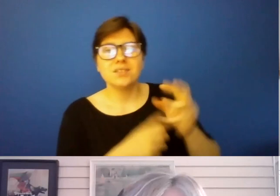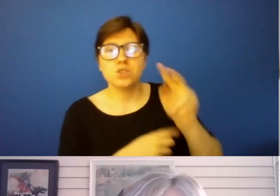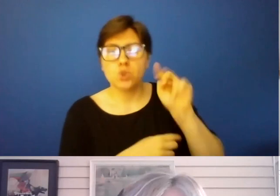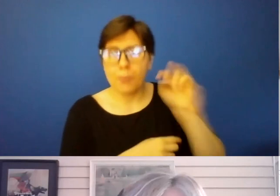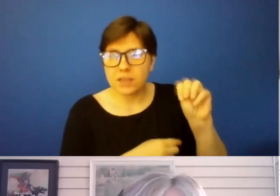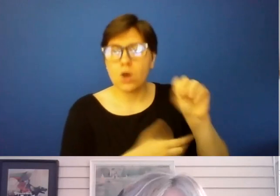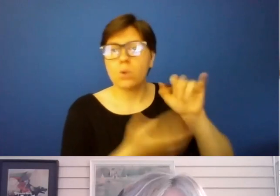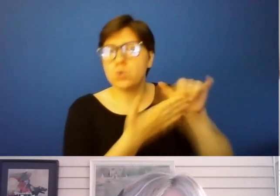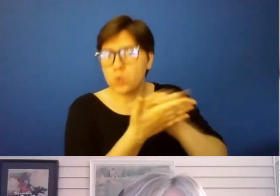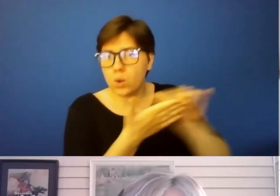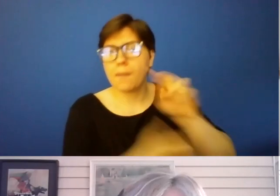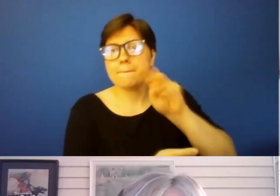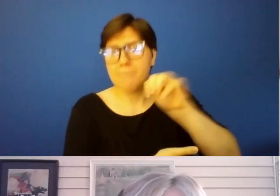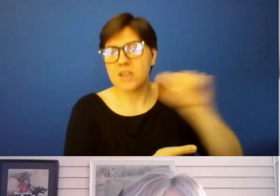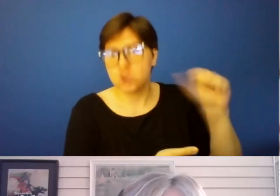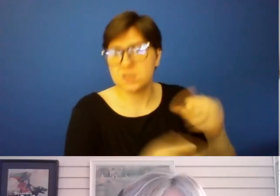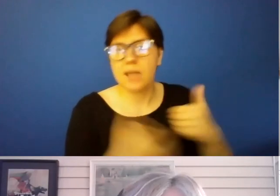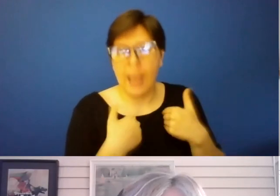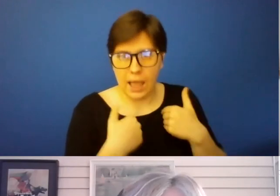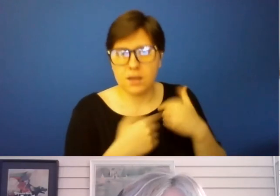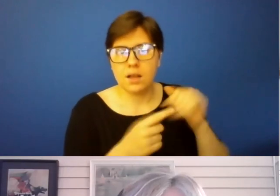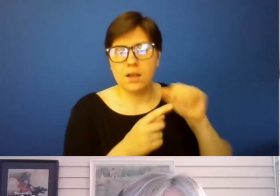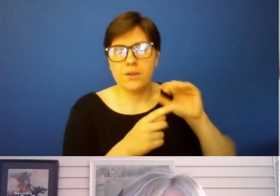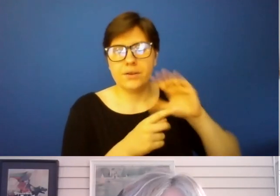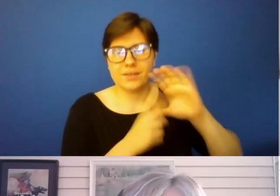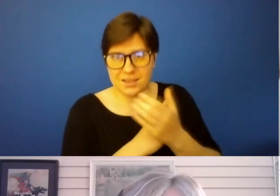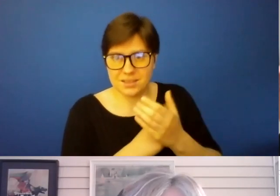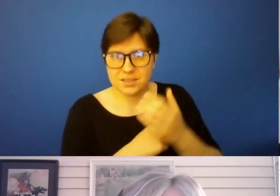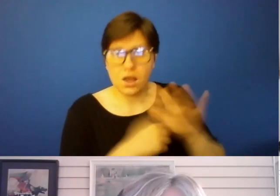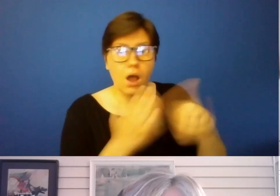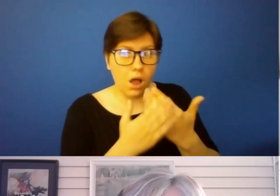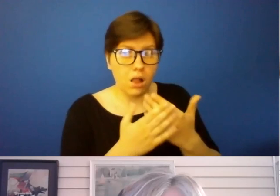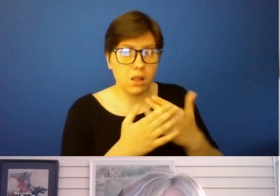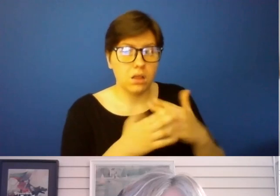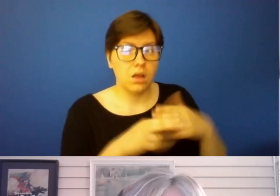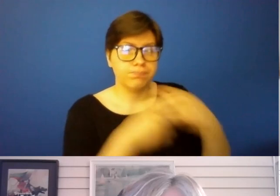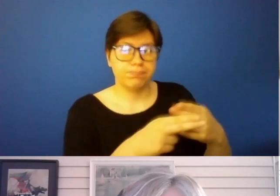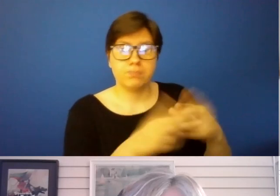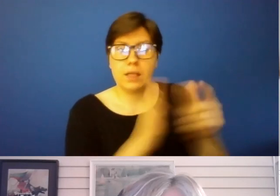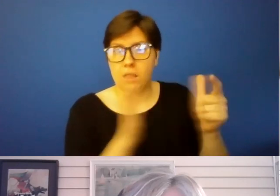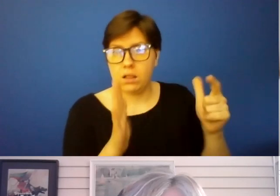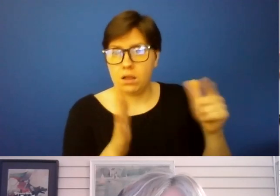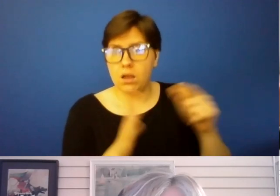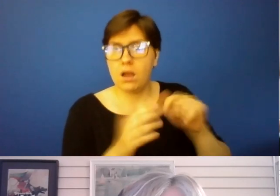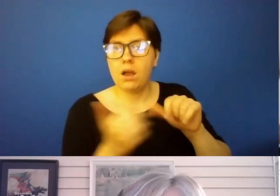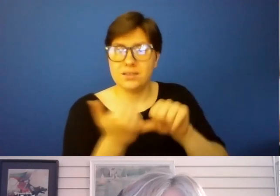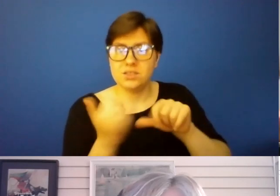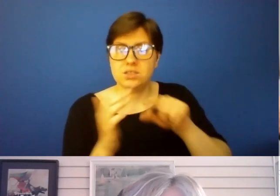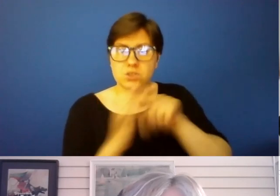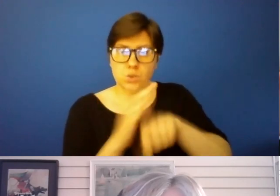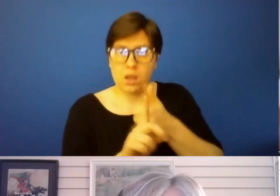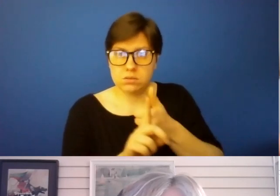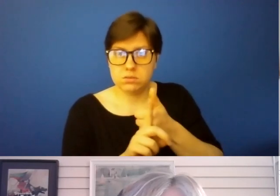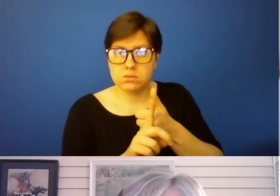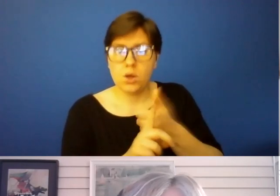York, and even Massachusetts, all of which criminalize assisted suicide. Right, one person may not help